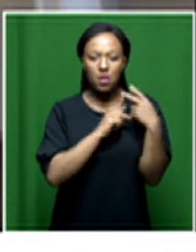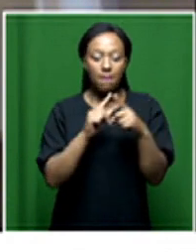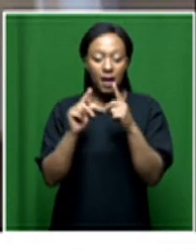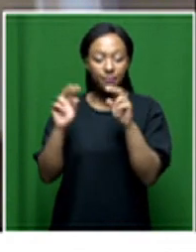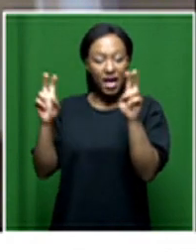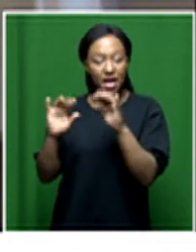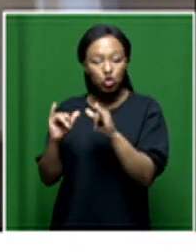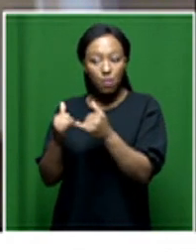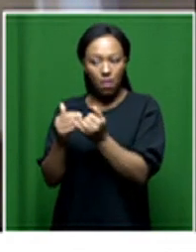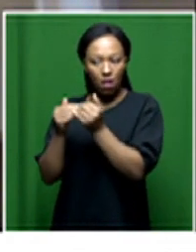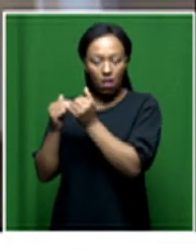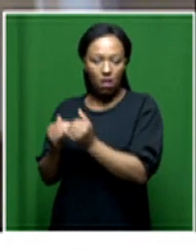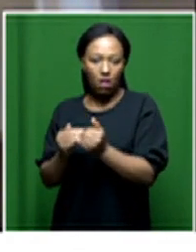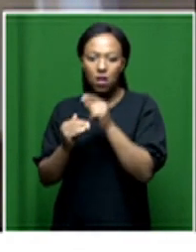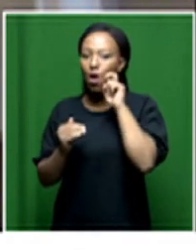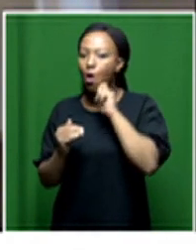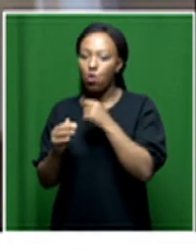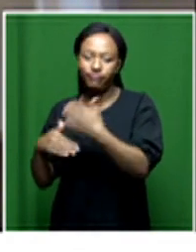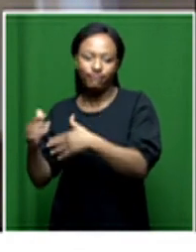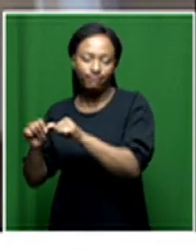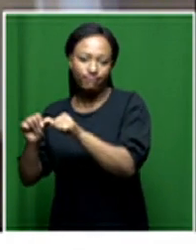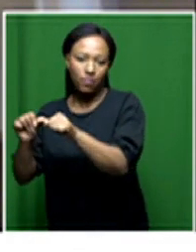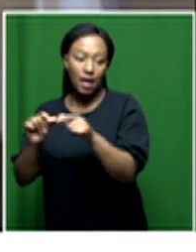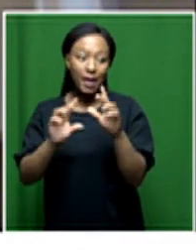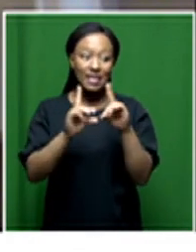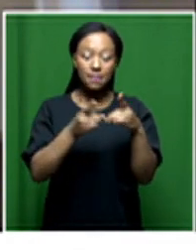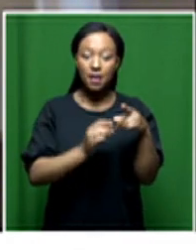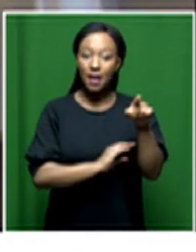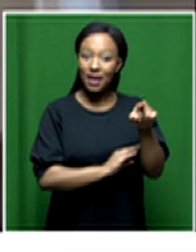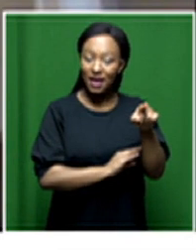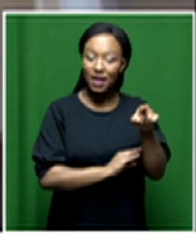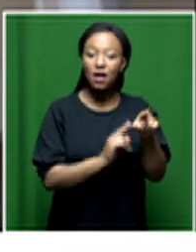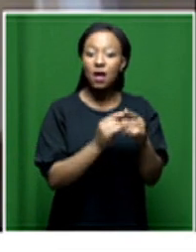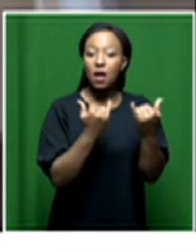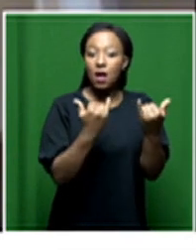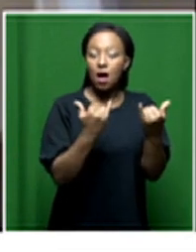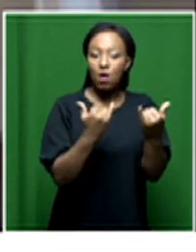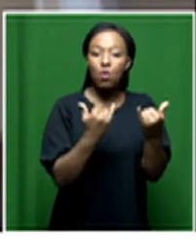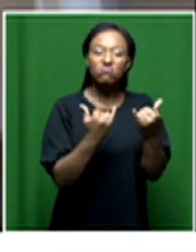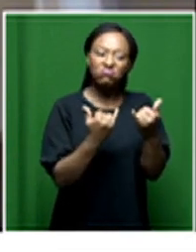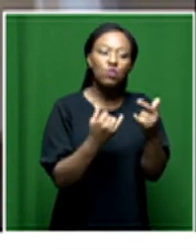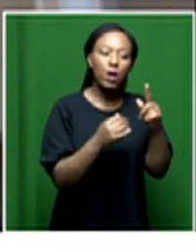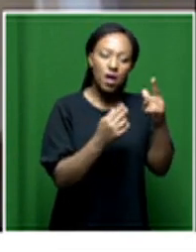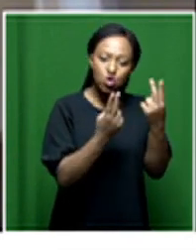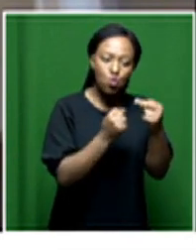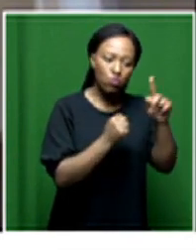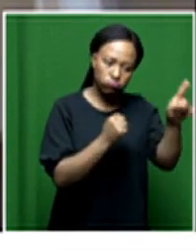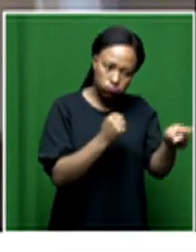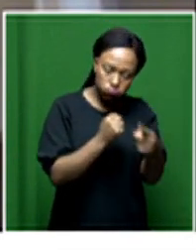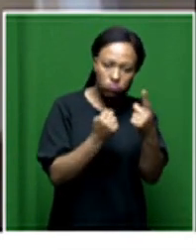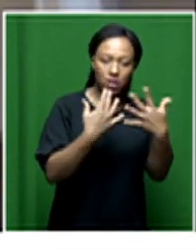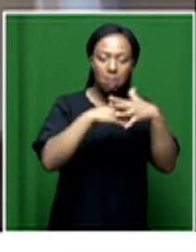after the old, whereas the Department of Mineral Resources and Energy is allowing the new in. And